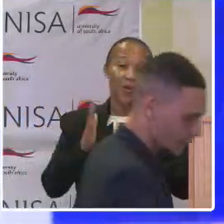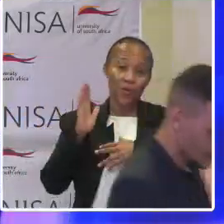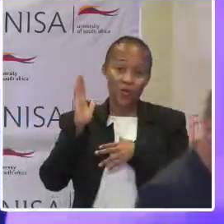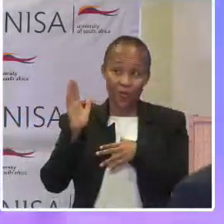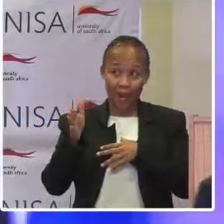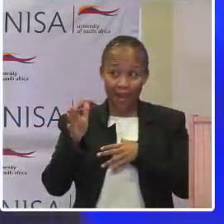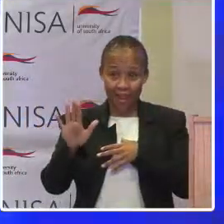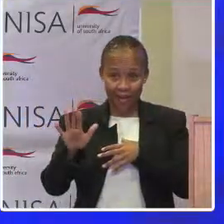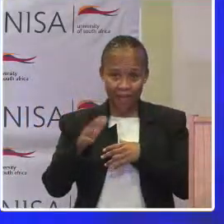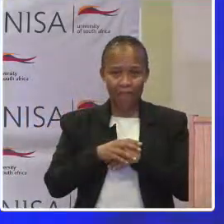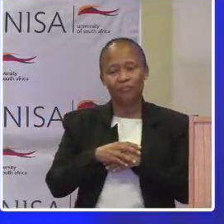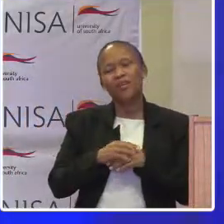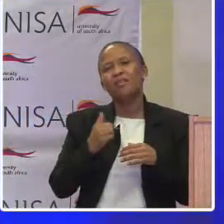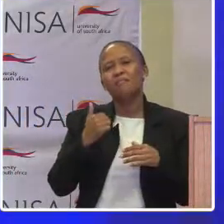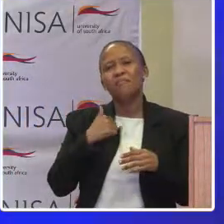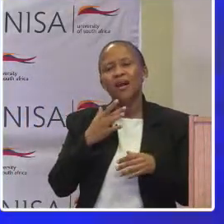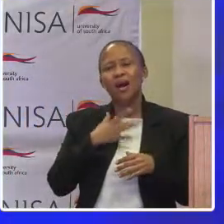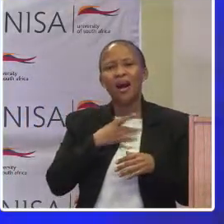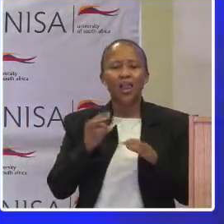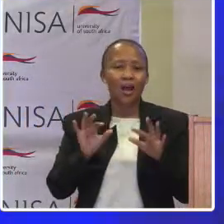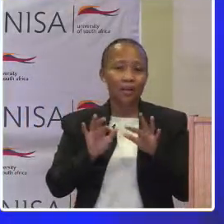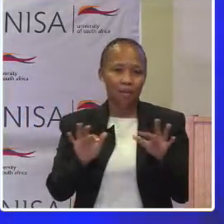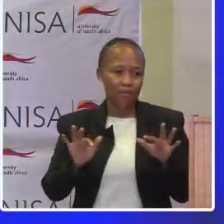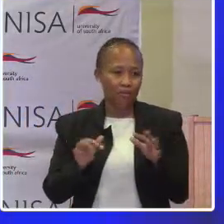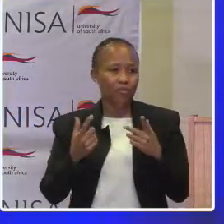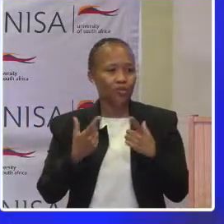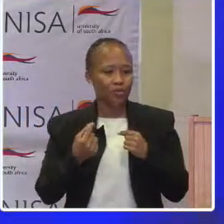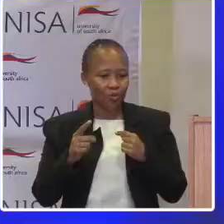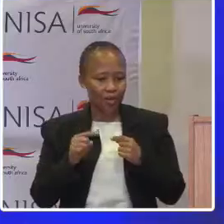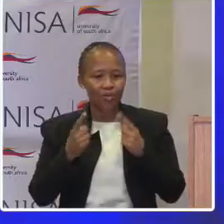to have a duty to declare the gifts that they